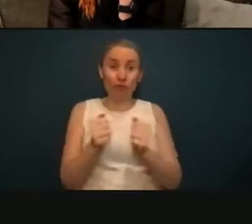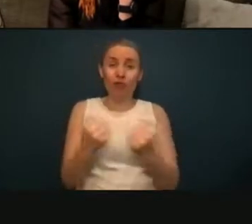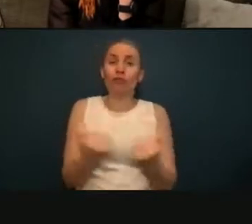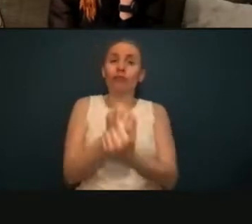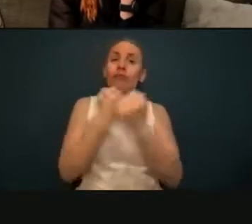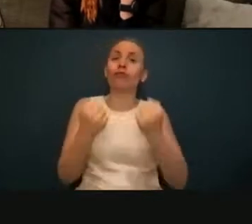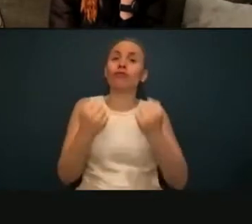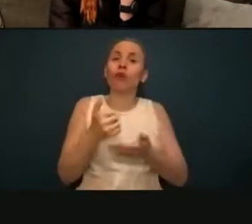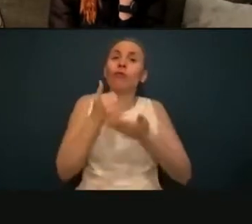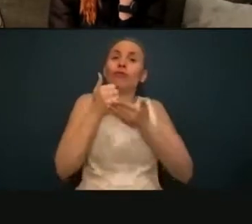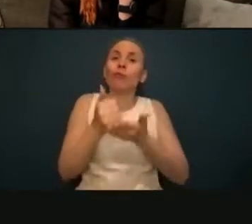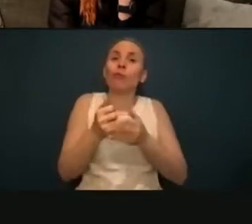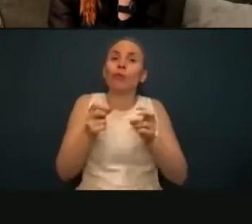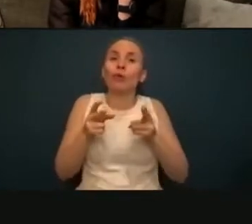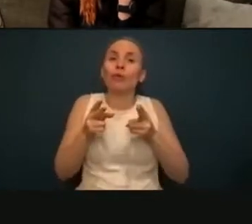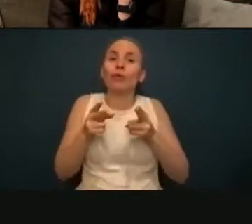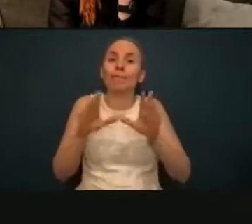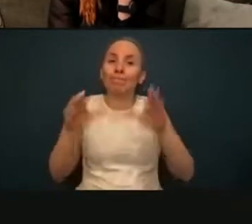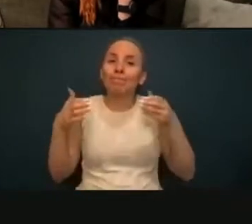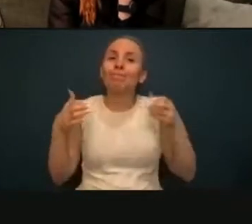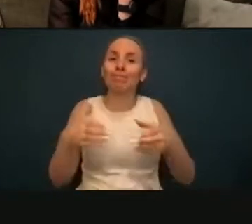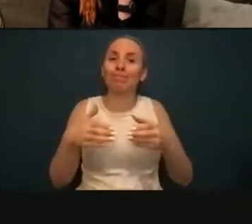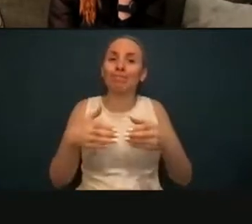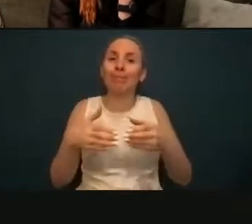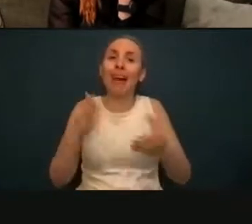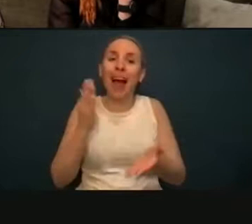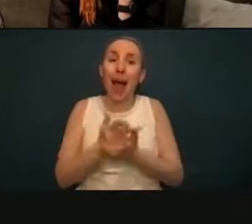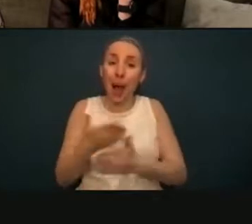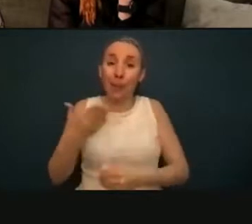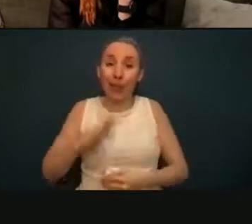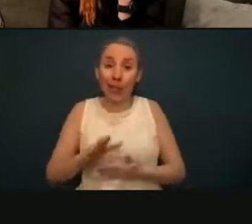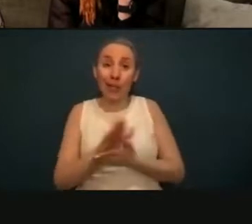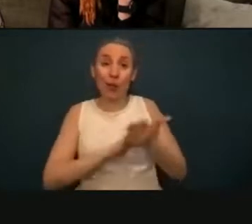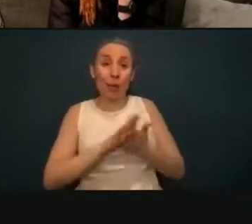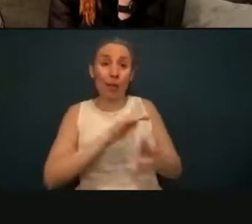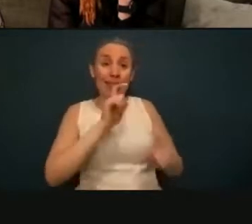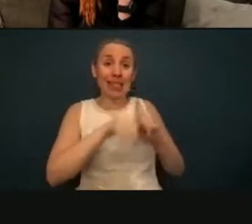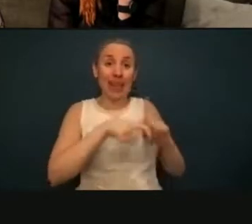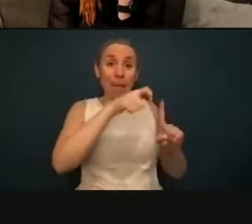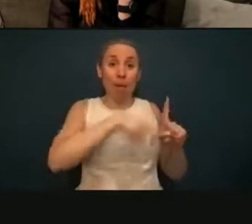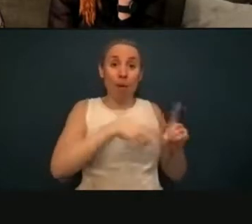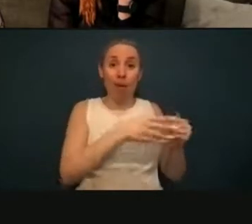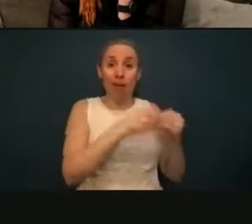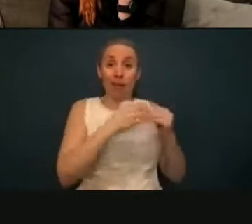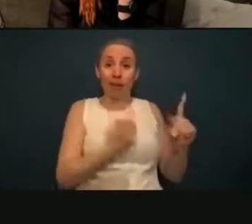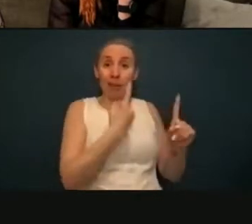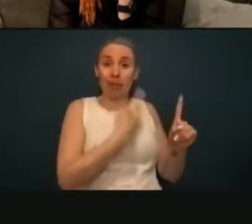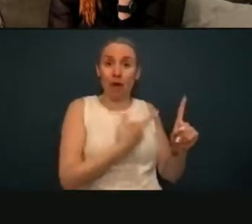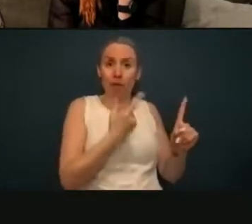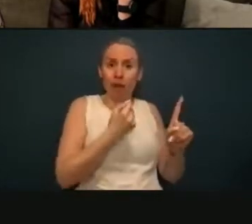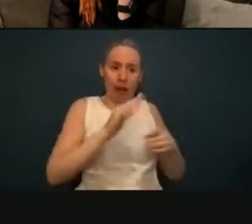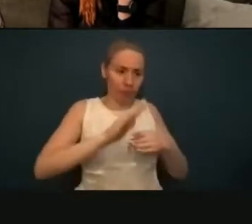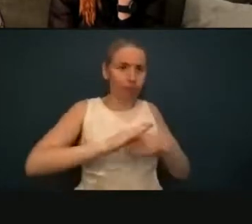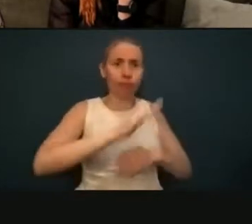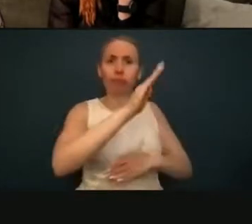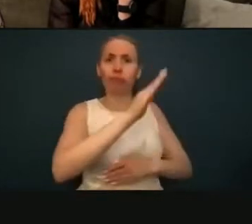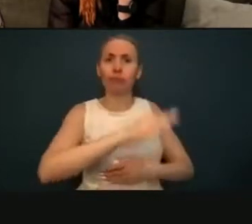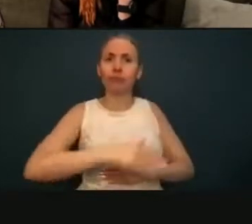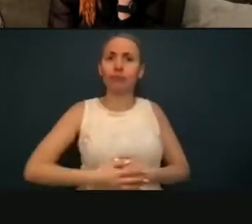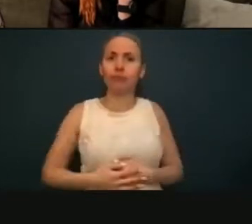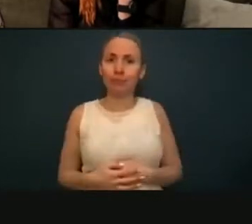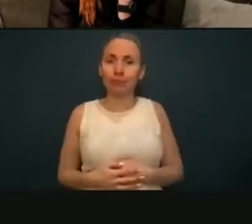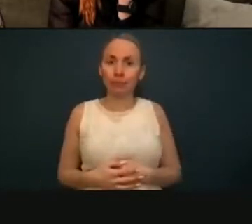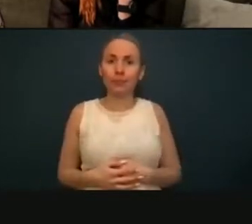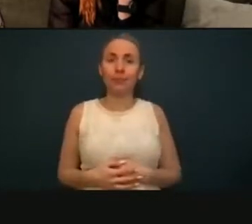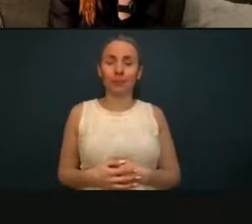to enable, you know, the disabled leaders to be able to thrive in their leadership roles, because there's